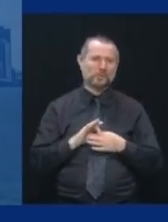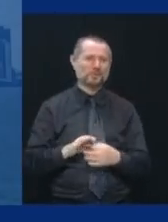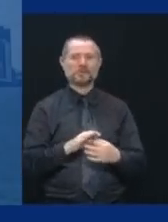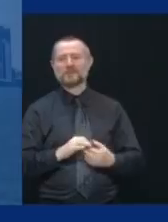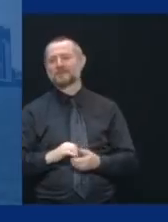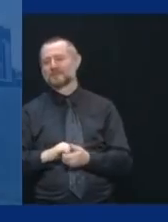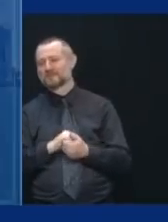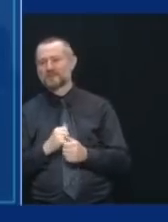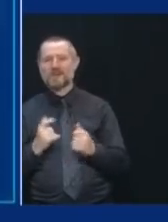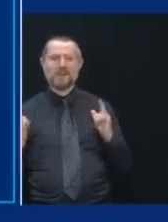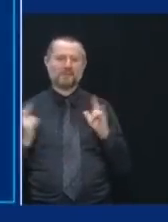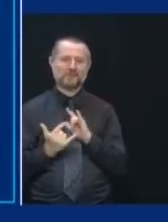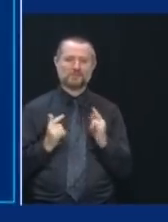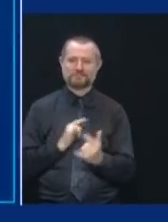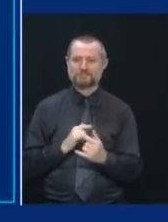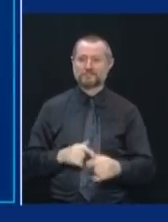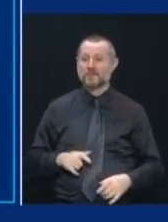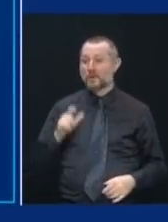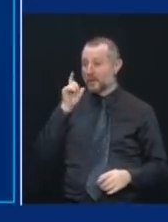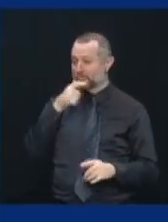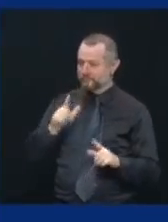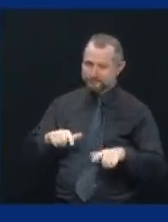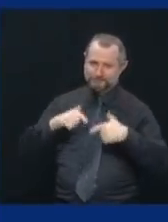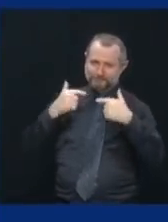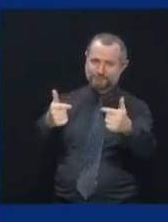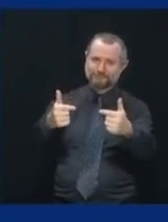loving. Operator.